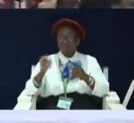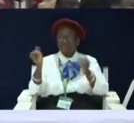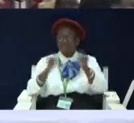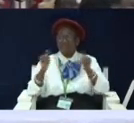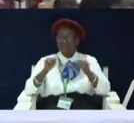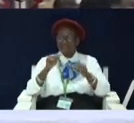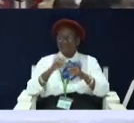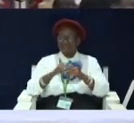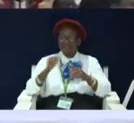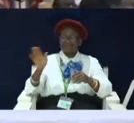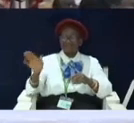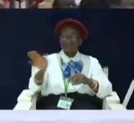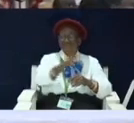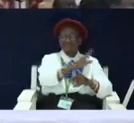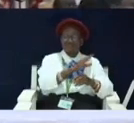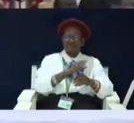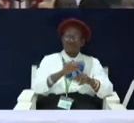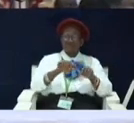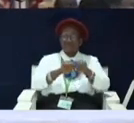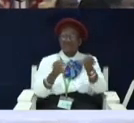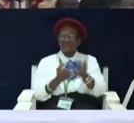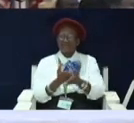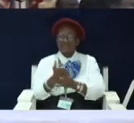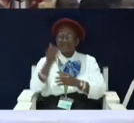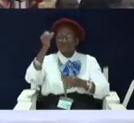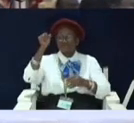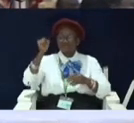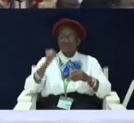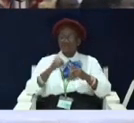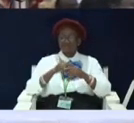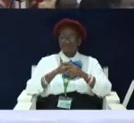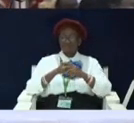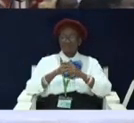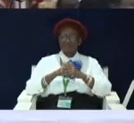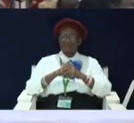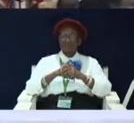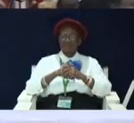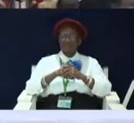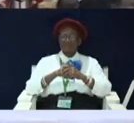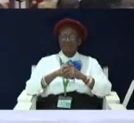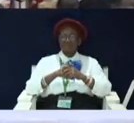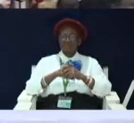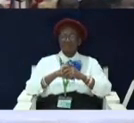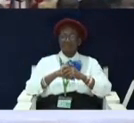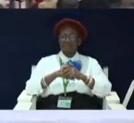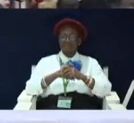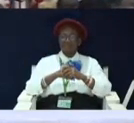Oluwa o ni ipa lati se nipa ti aluyo aye re.